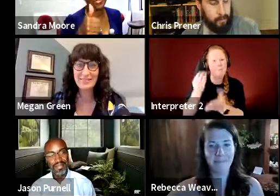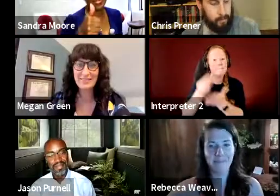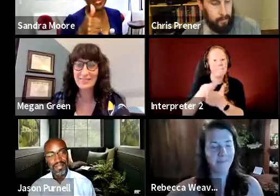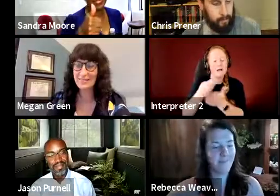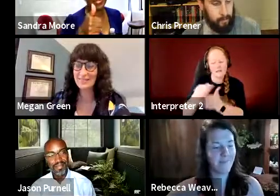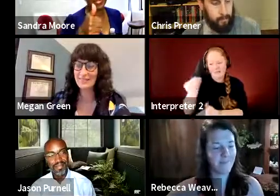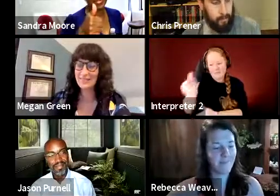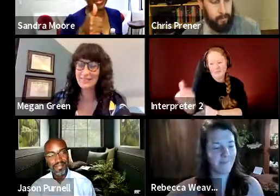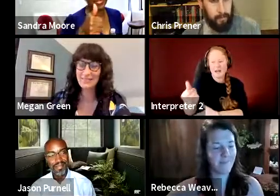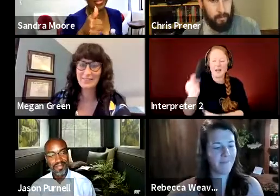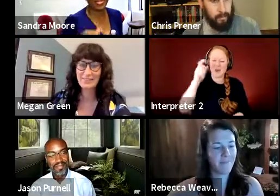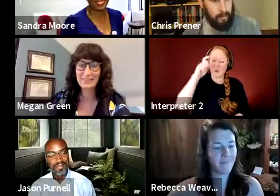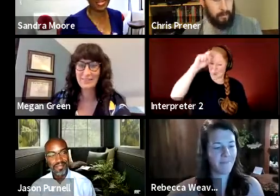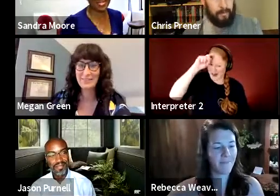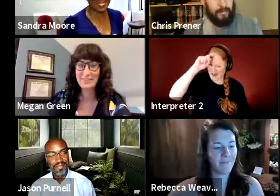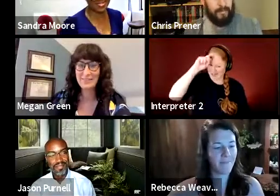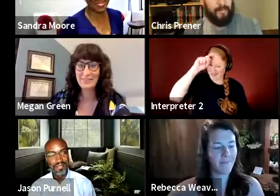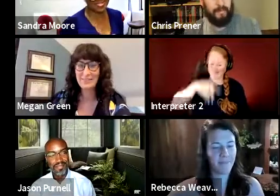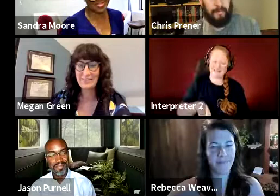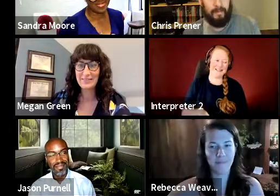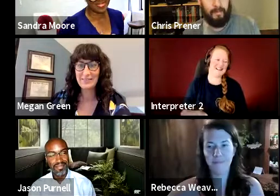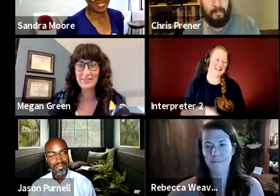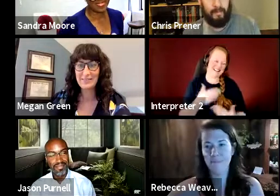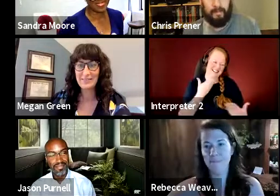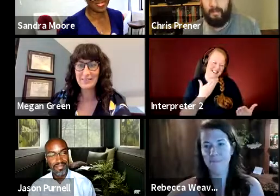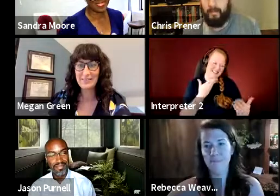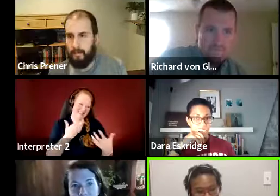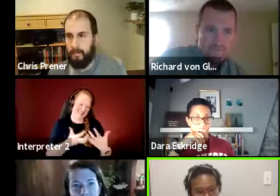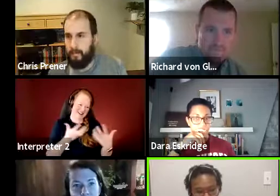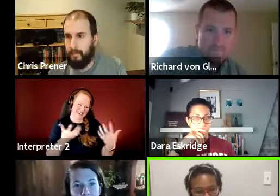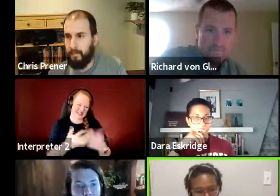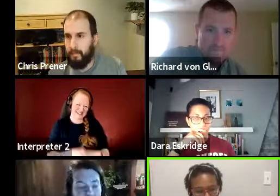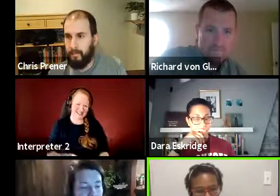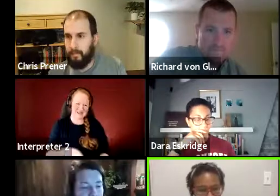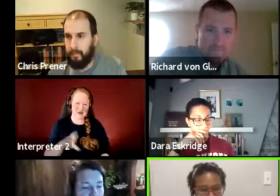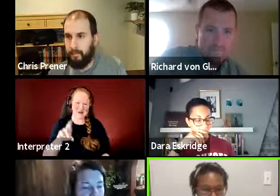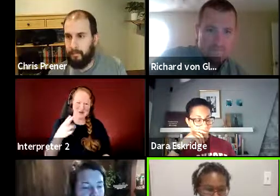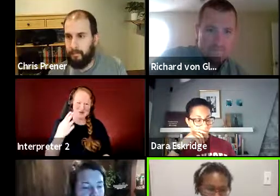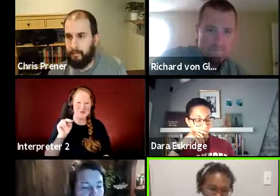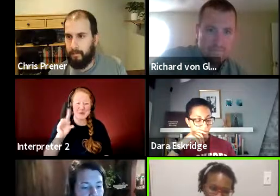Thank you very much. Rhonda Jones, are you with us?